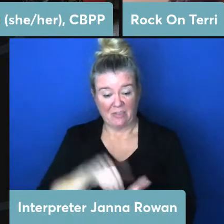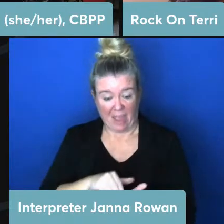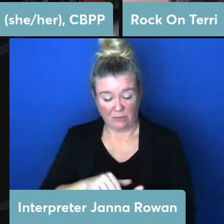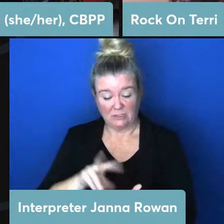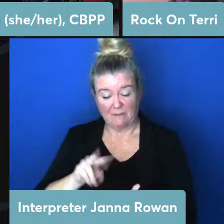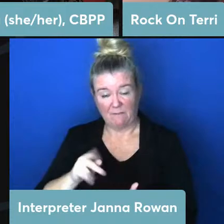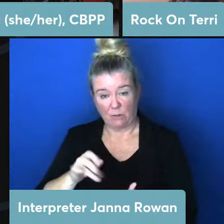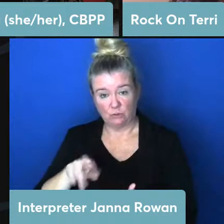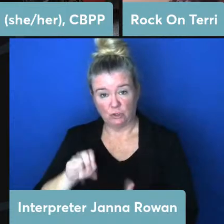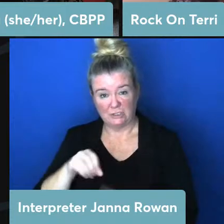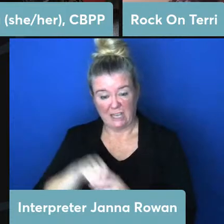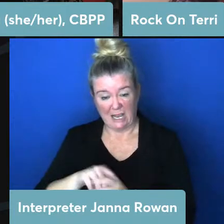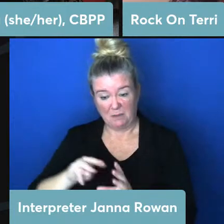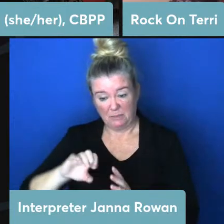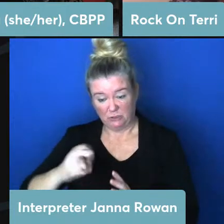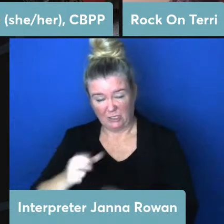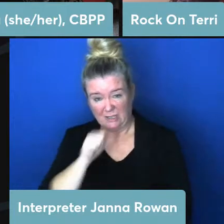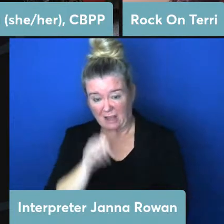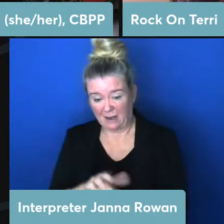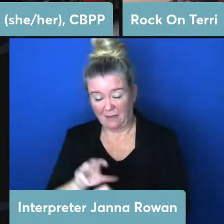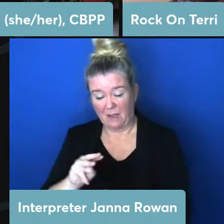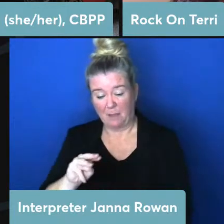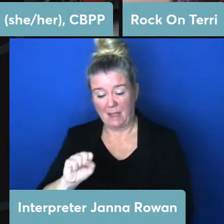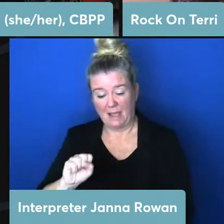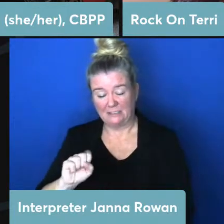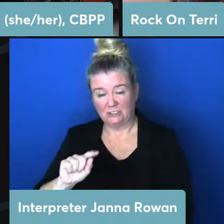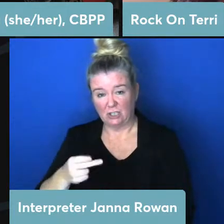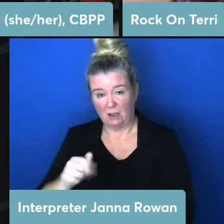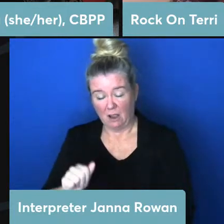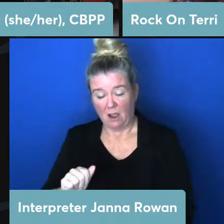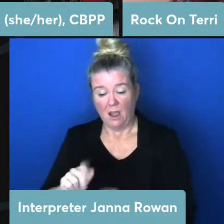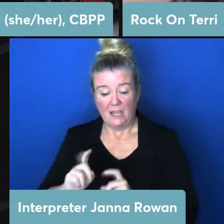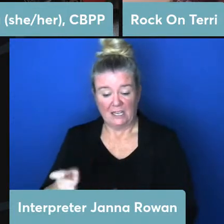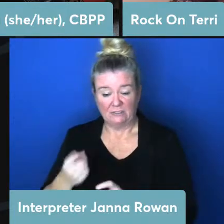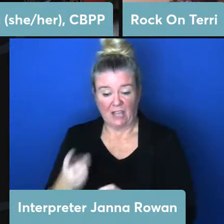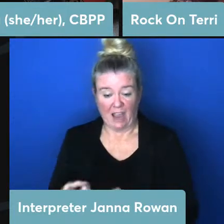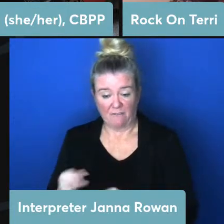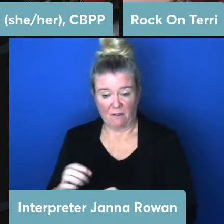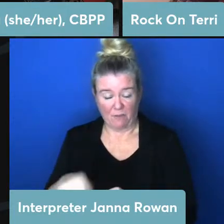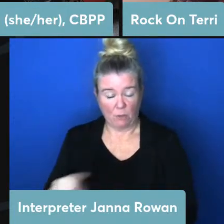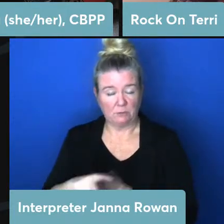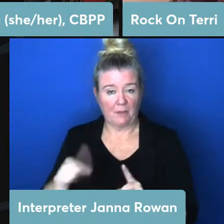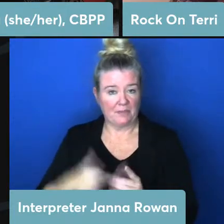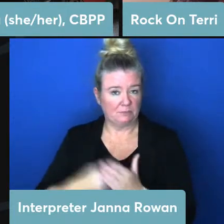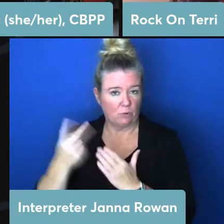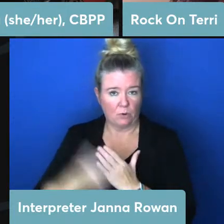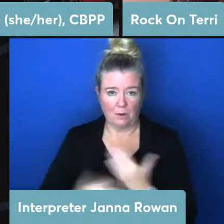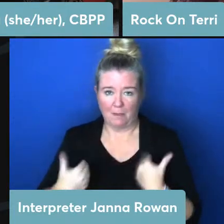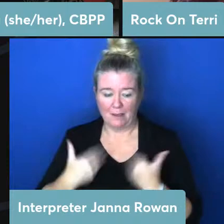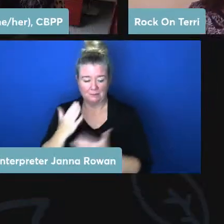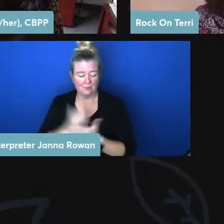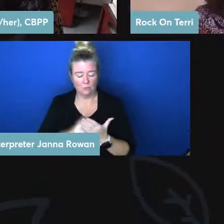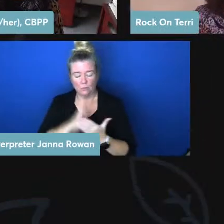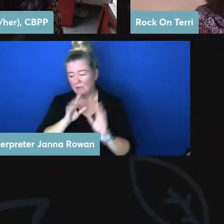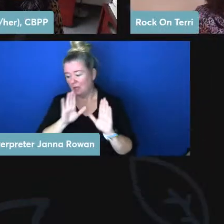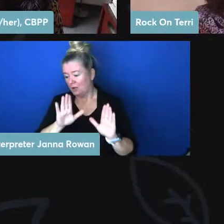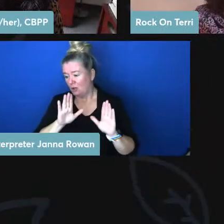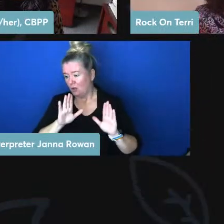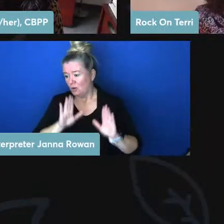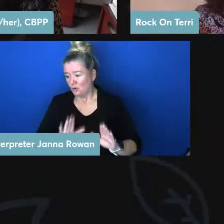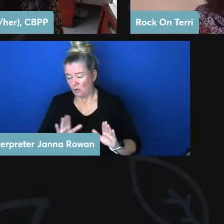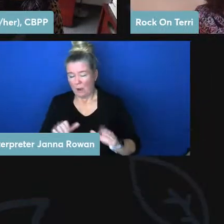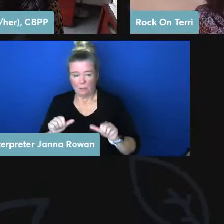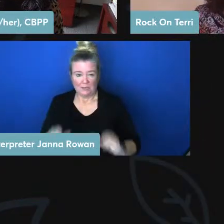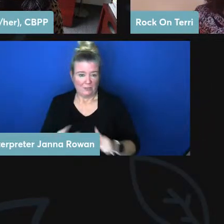vouchers in Michigan, not enough. MISHDA administers about half of those. But this program has some really great untapped potential